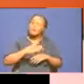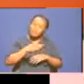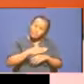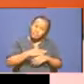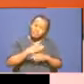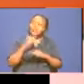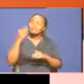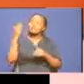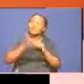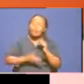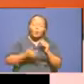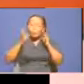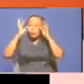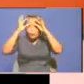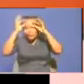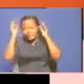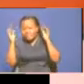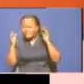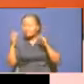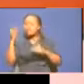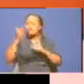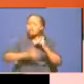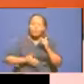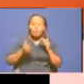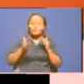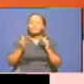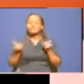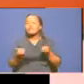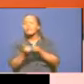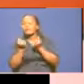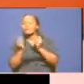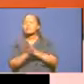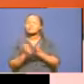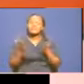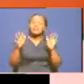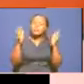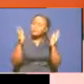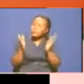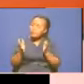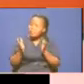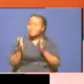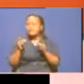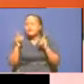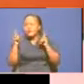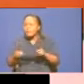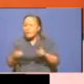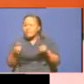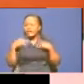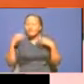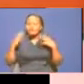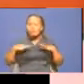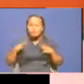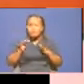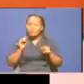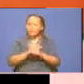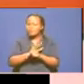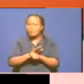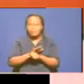or if you want to have a wedding, just have it with the immediate family members. Don't have huge parties or gatherings.